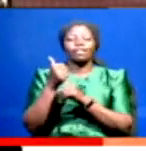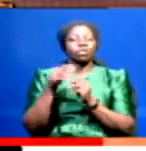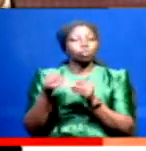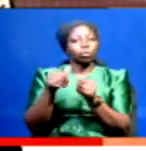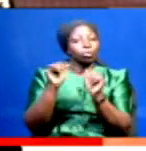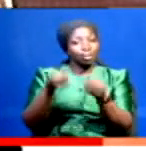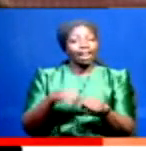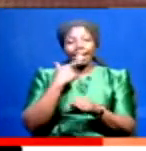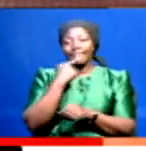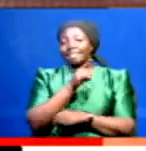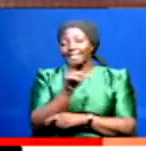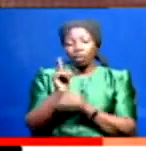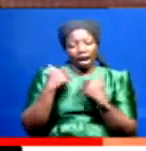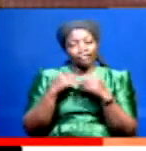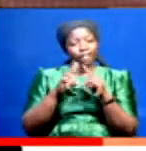very beautiful country.